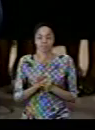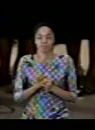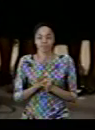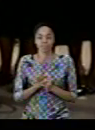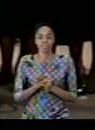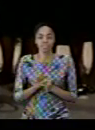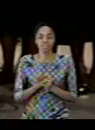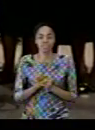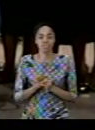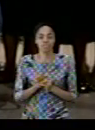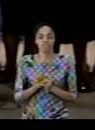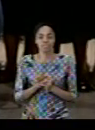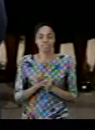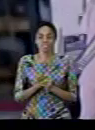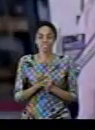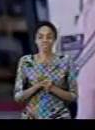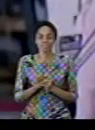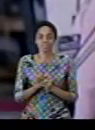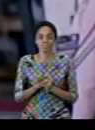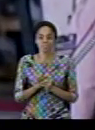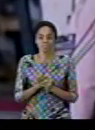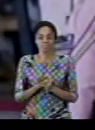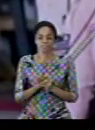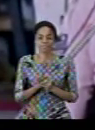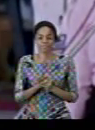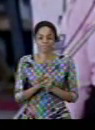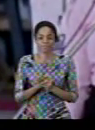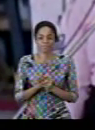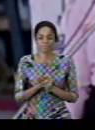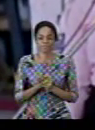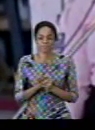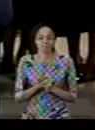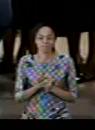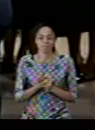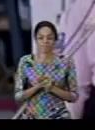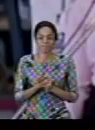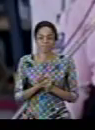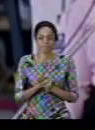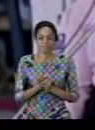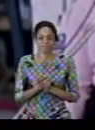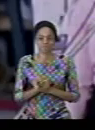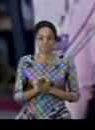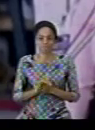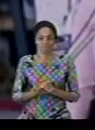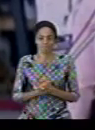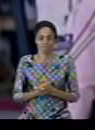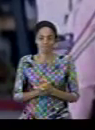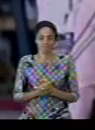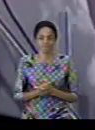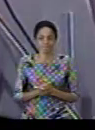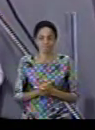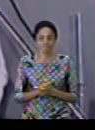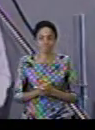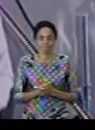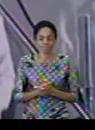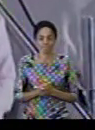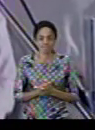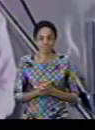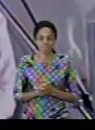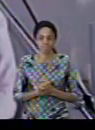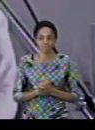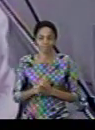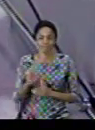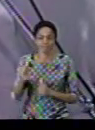wong wong. Fatu. Pata pata. Aojo. Rau rau. Mm-mm. Wong wong la